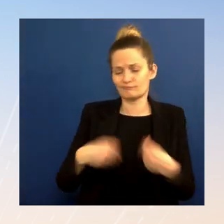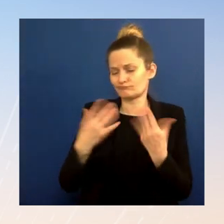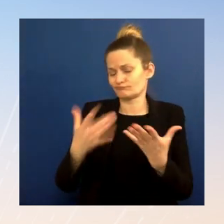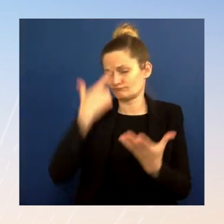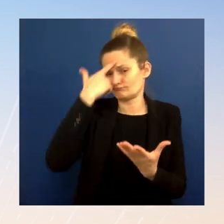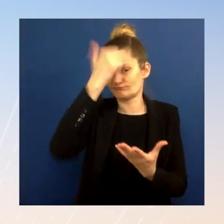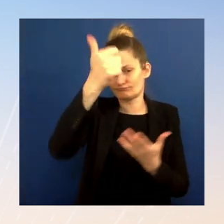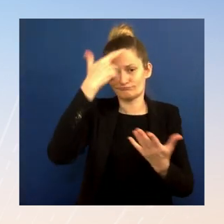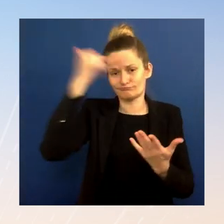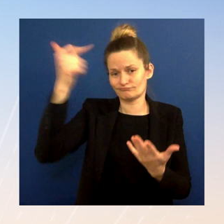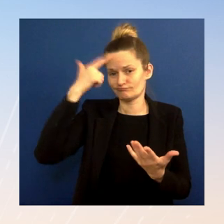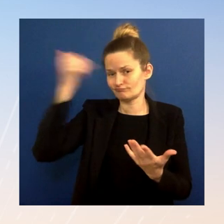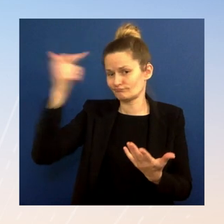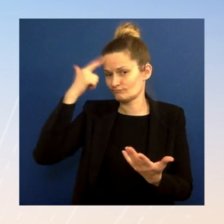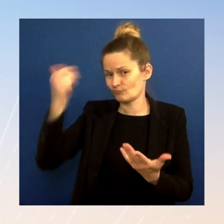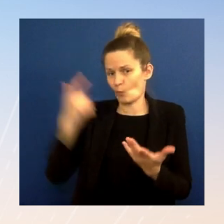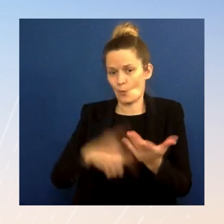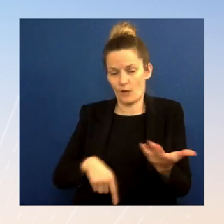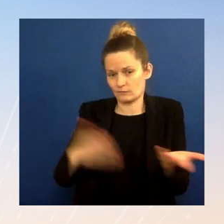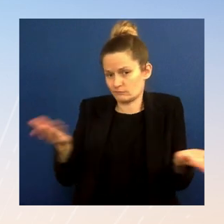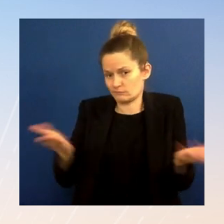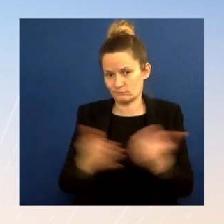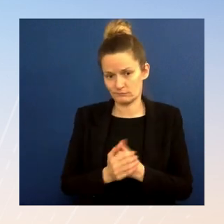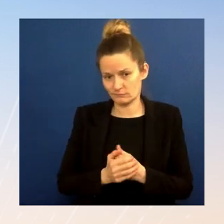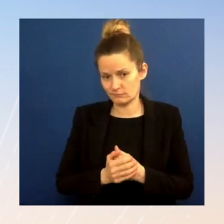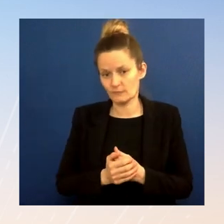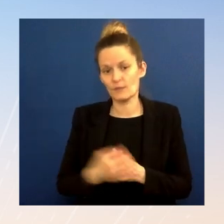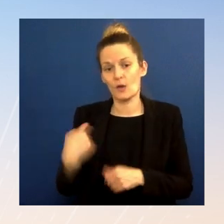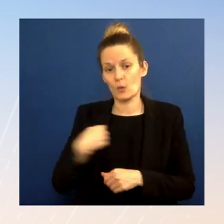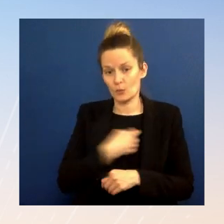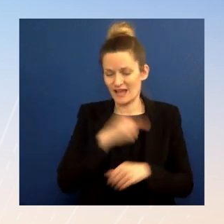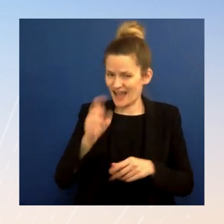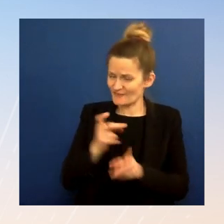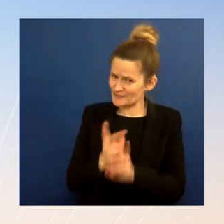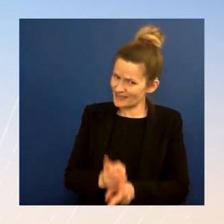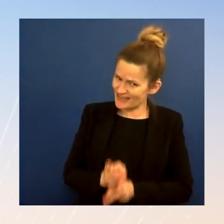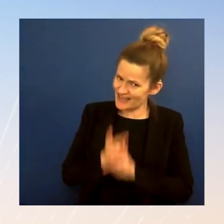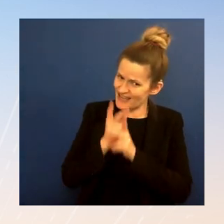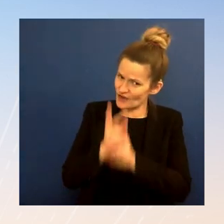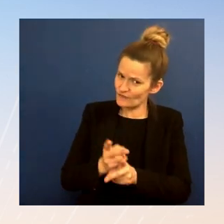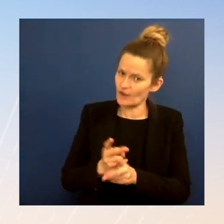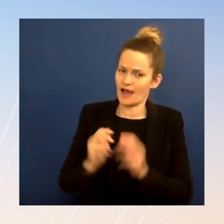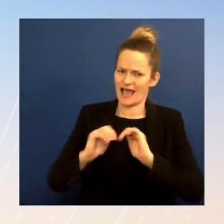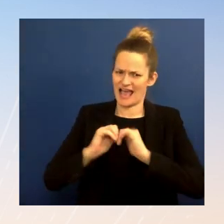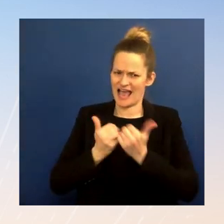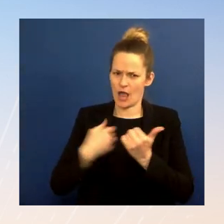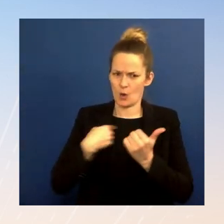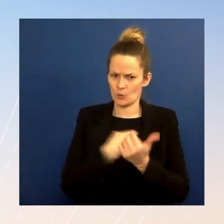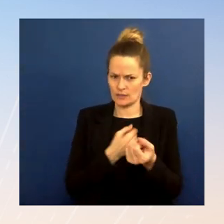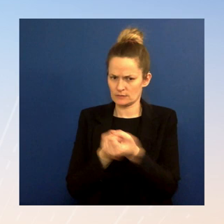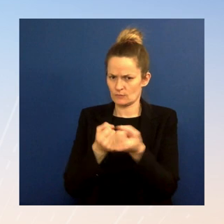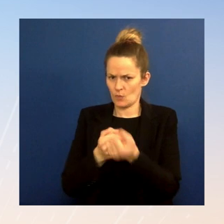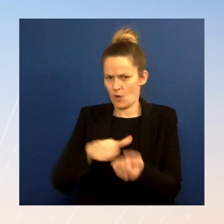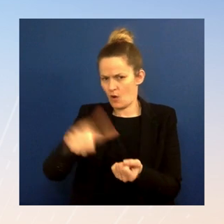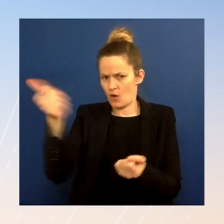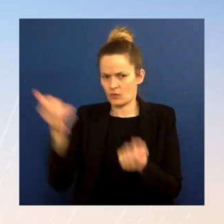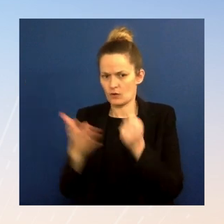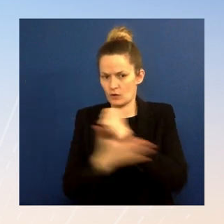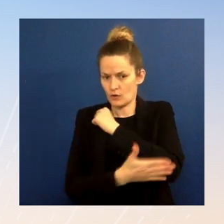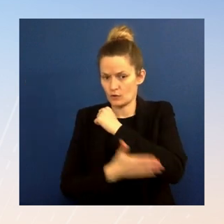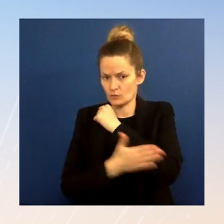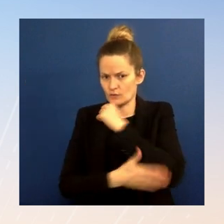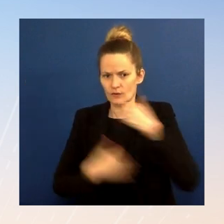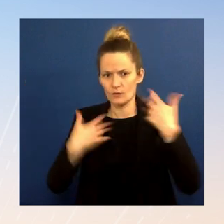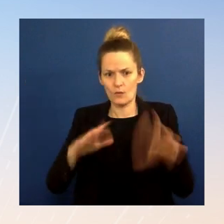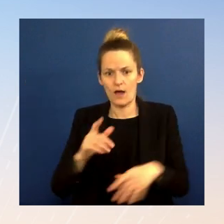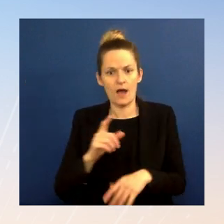maintaining we have to be careful in our desire to support other countries, that we're not inadvertently impacting NATO readiness or capabilities